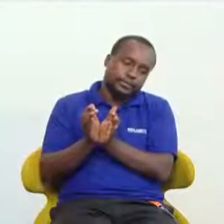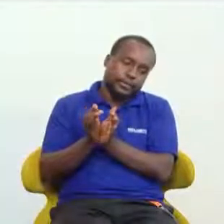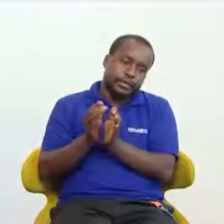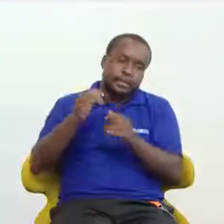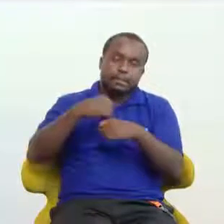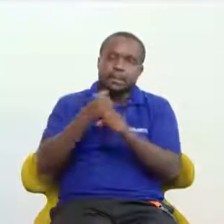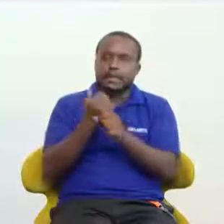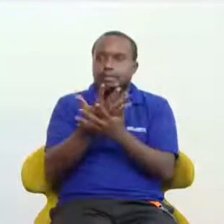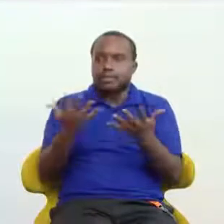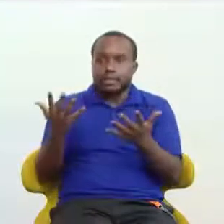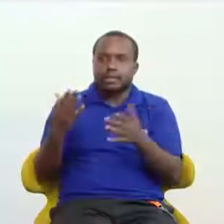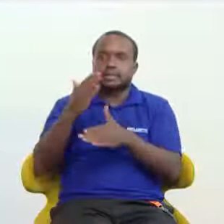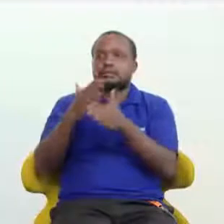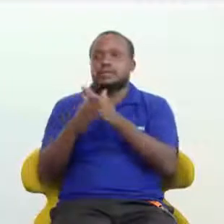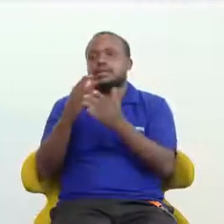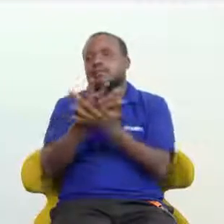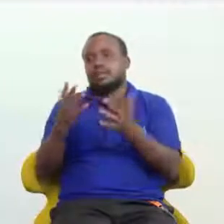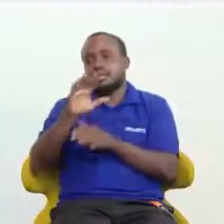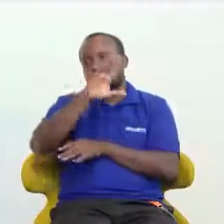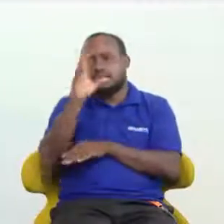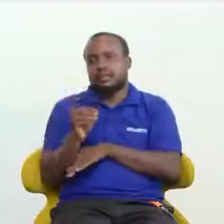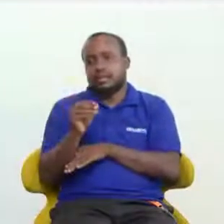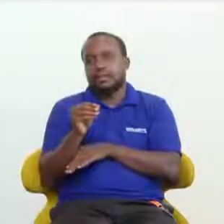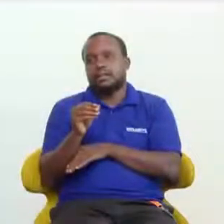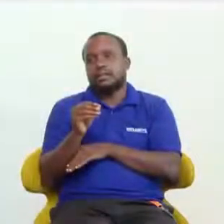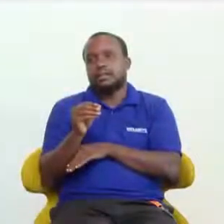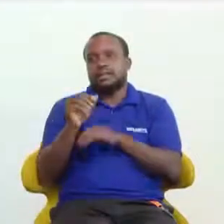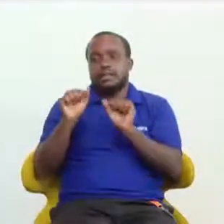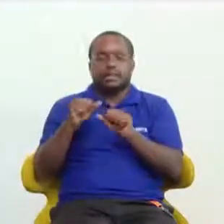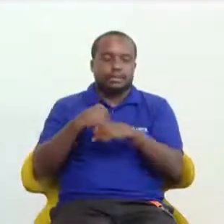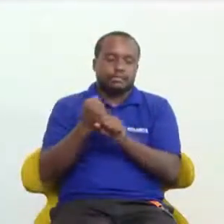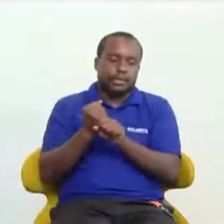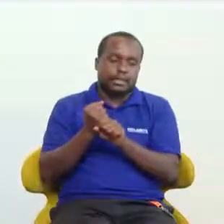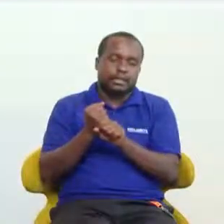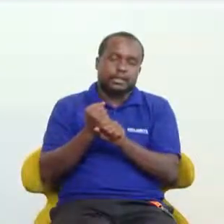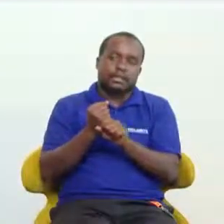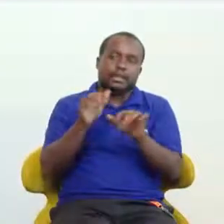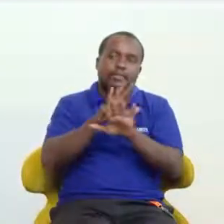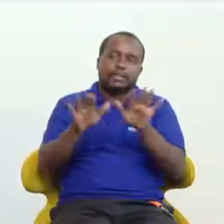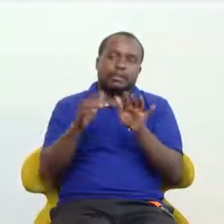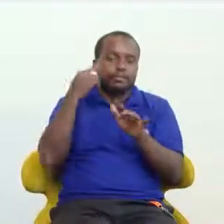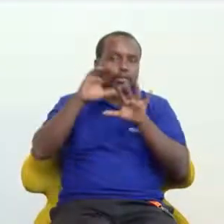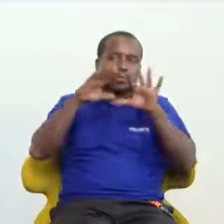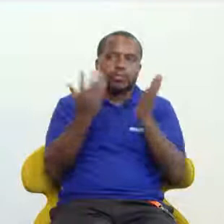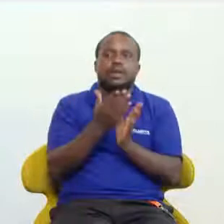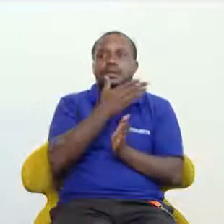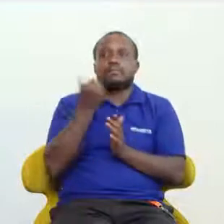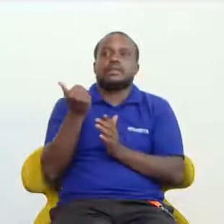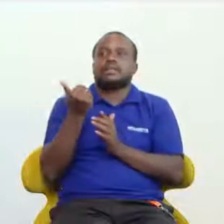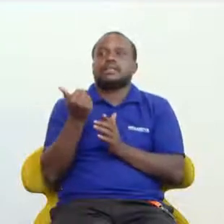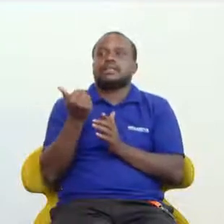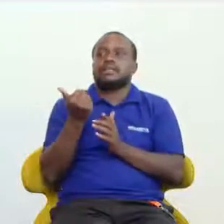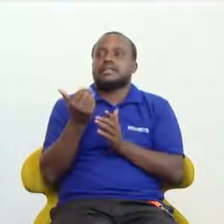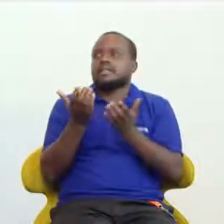Making products, building products for Africa truly can make building and making products for the world better. The needs here are